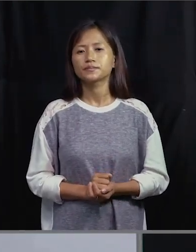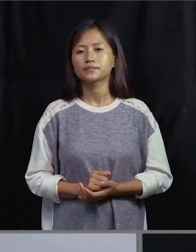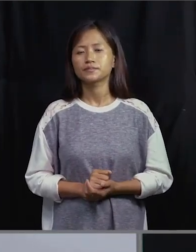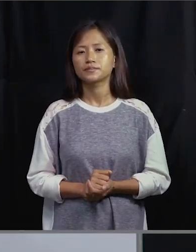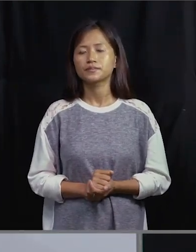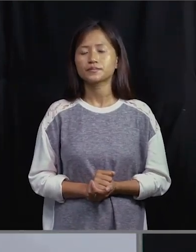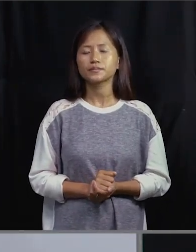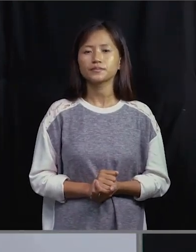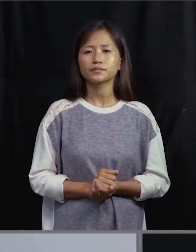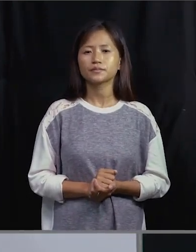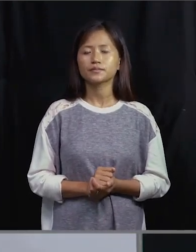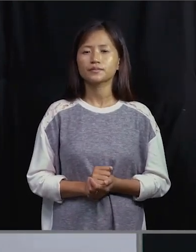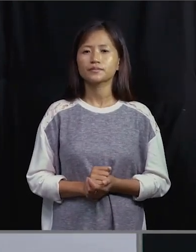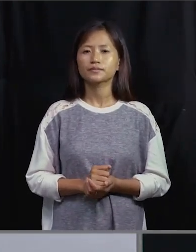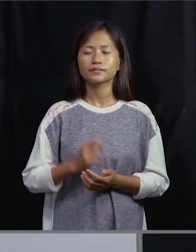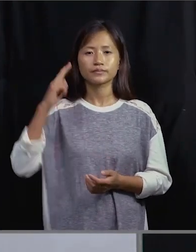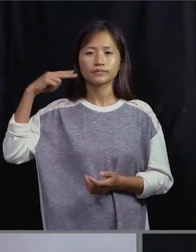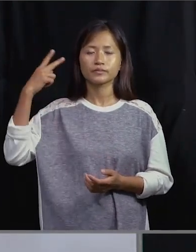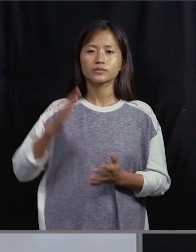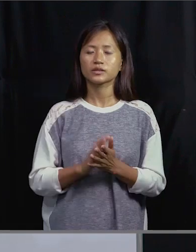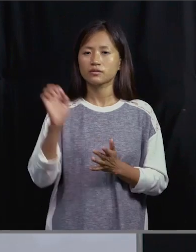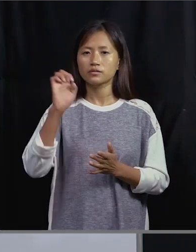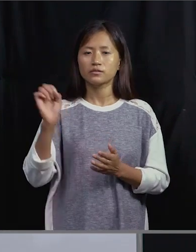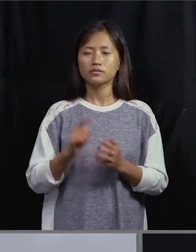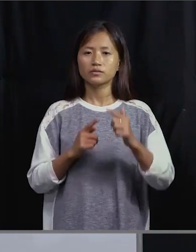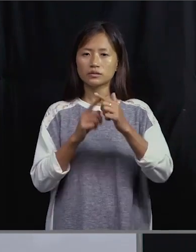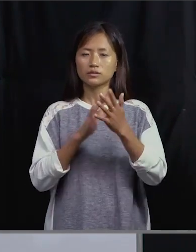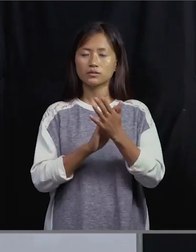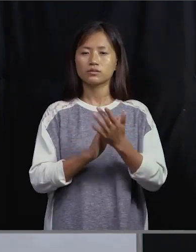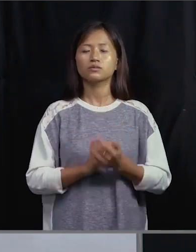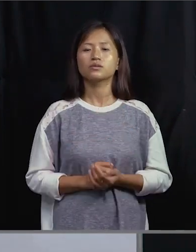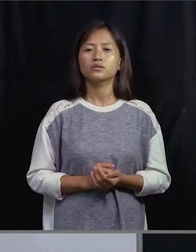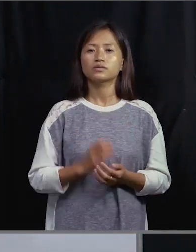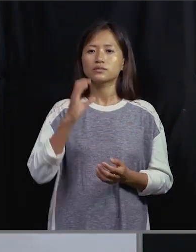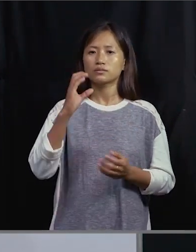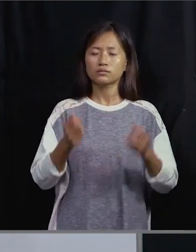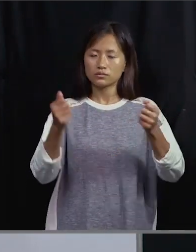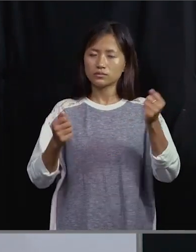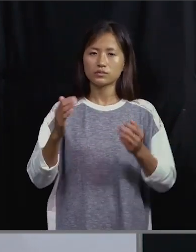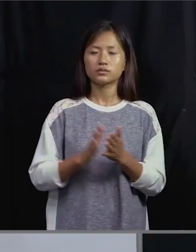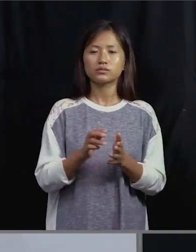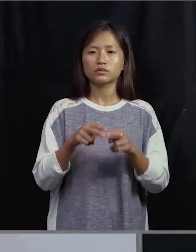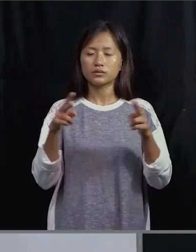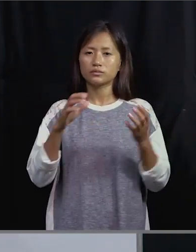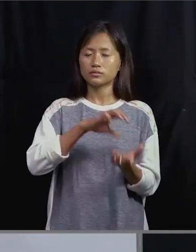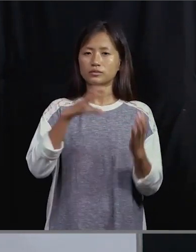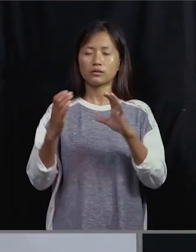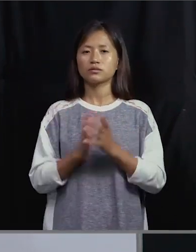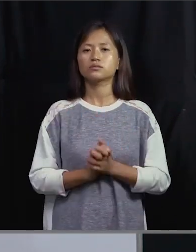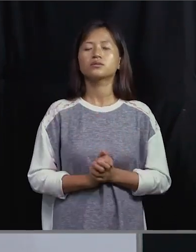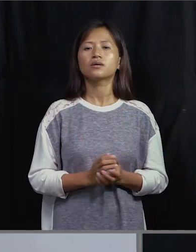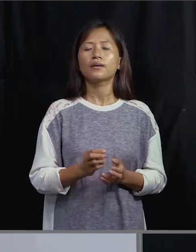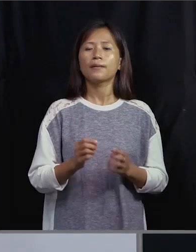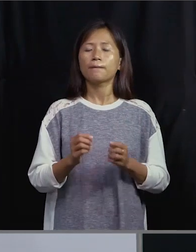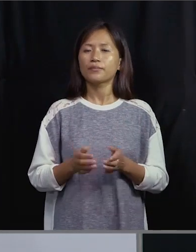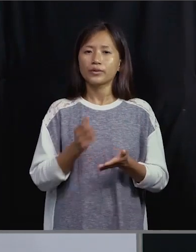the customers also. And therefore, even though price of the car does not change, because of a change in the price of petrol,